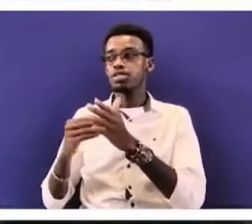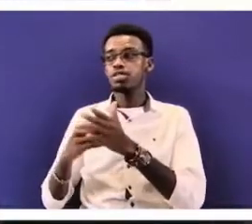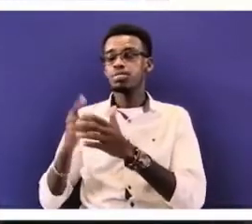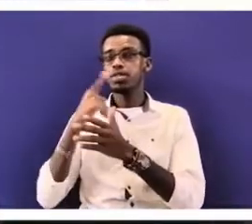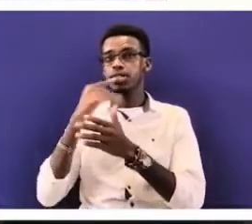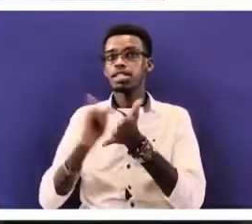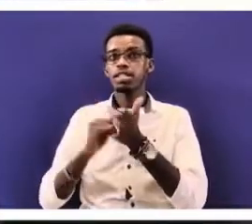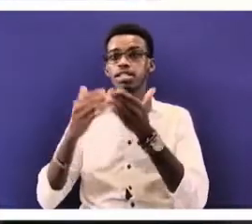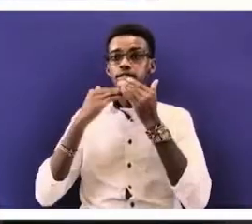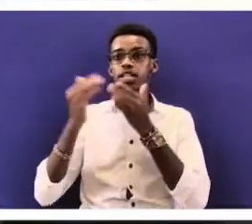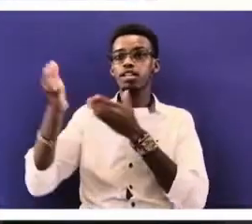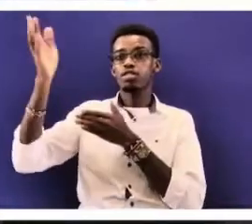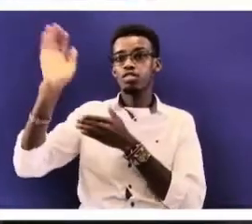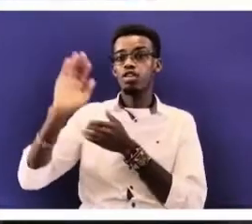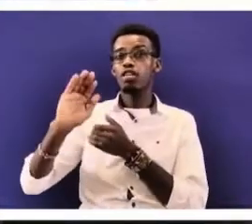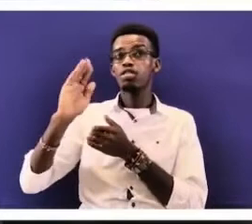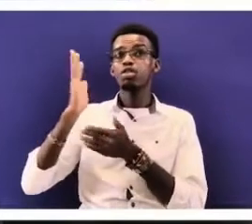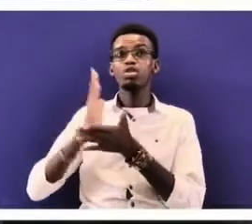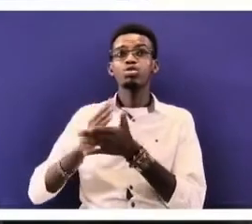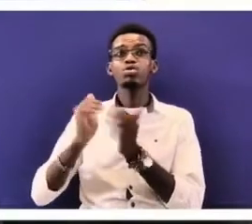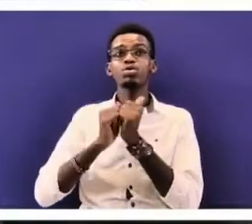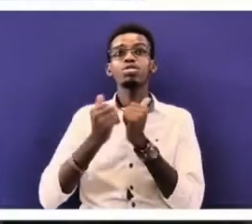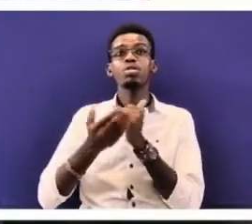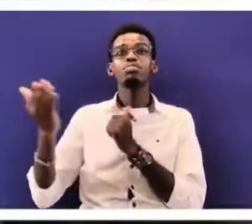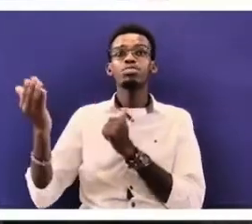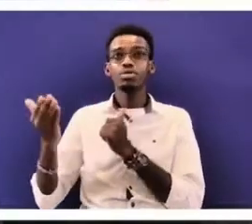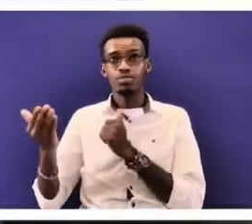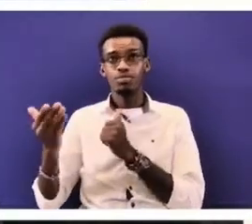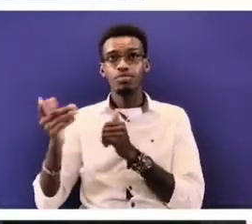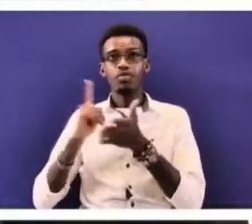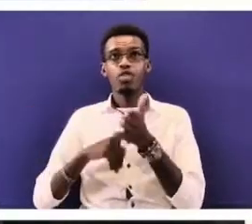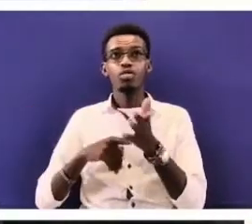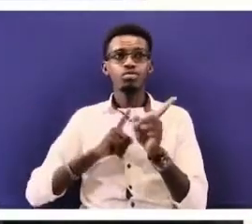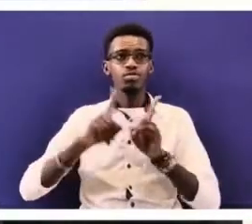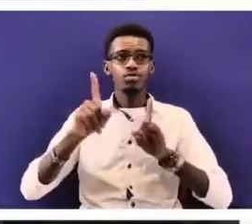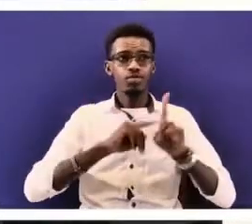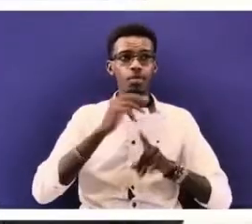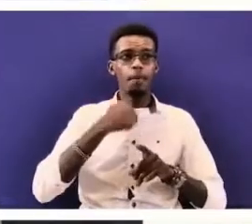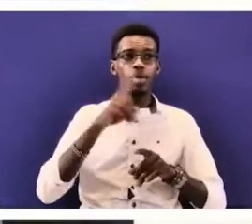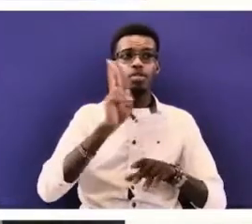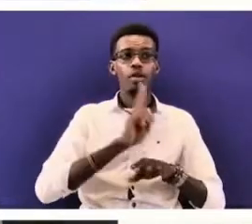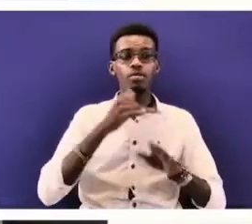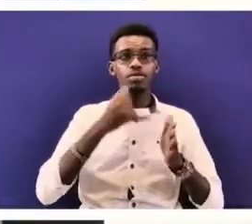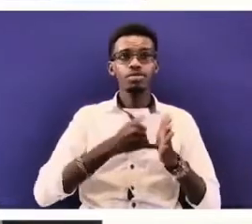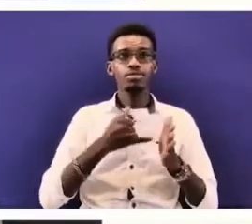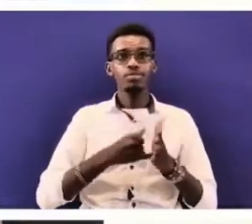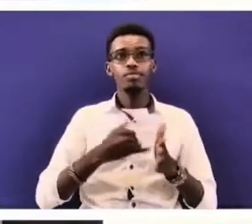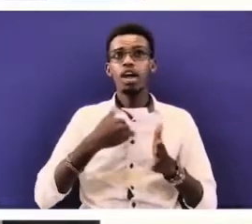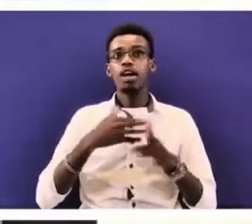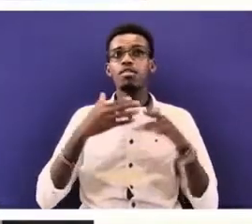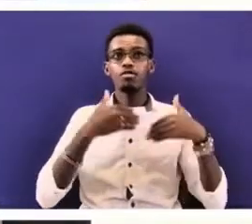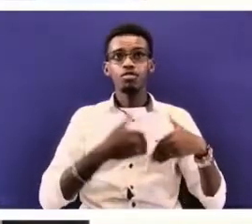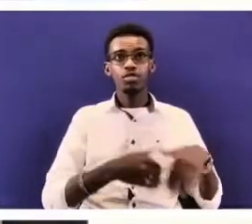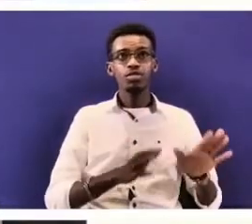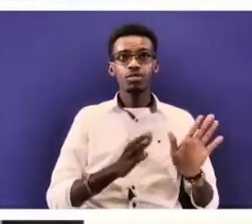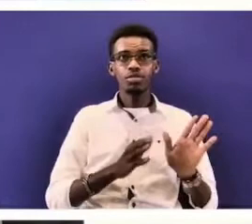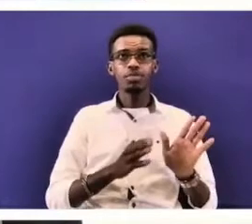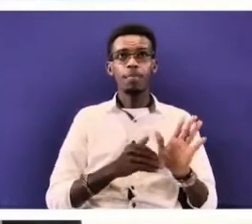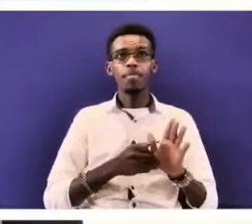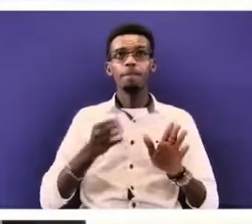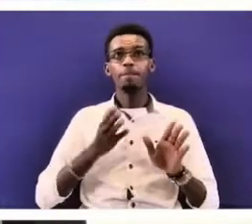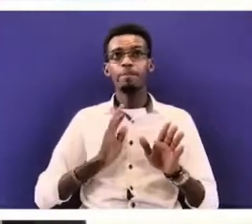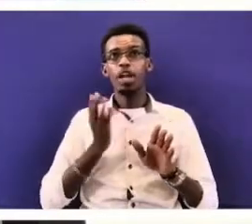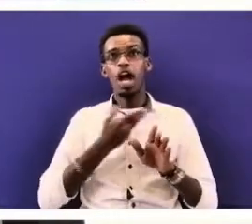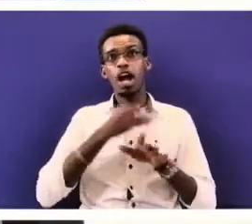thank you, God. Ride with me, oh God, in whatever mode of transportation I'm in. We have lost our